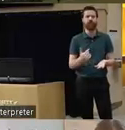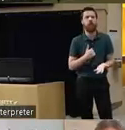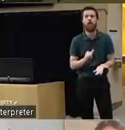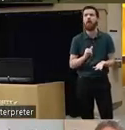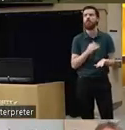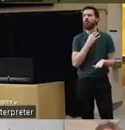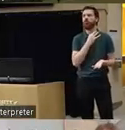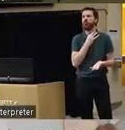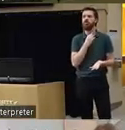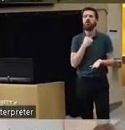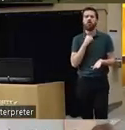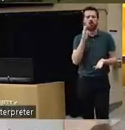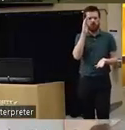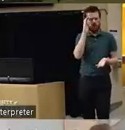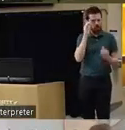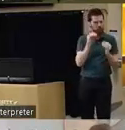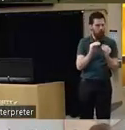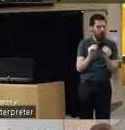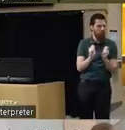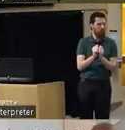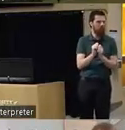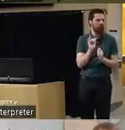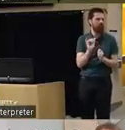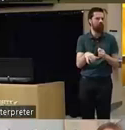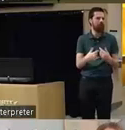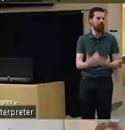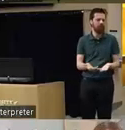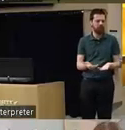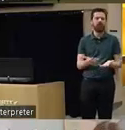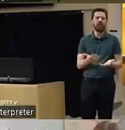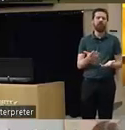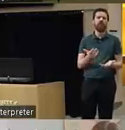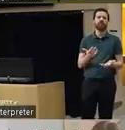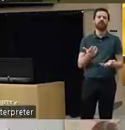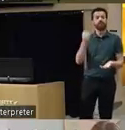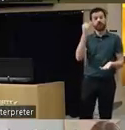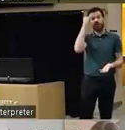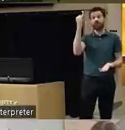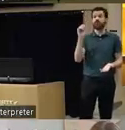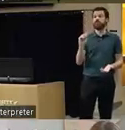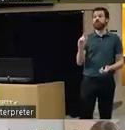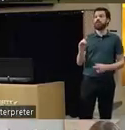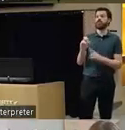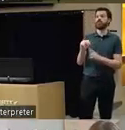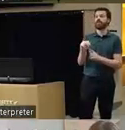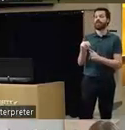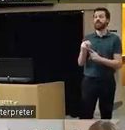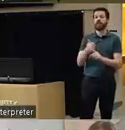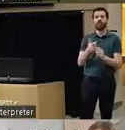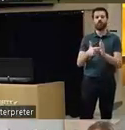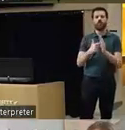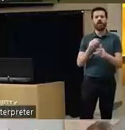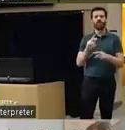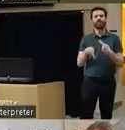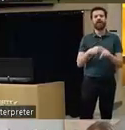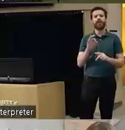hear more about that. Because the idea is that, I mean, especially administratively, it requires some kind of